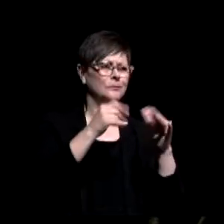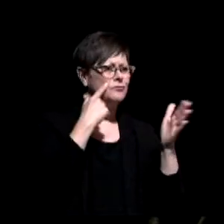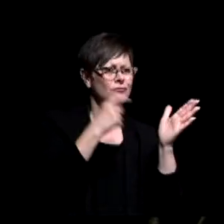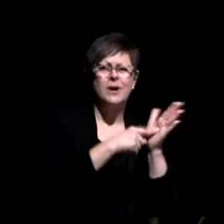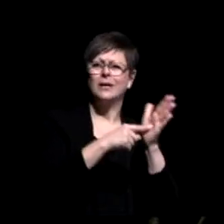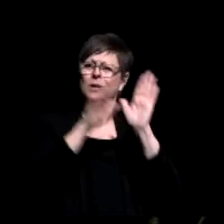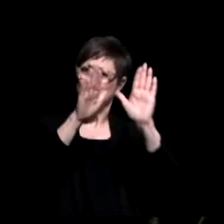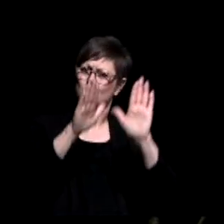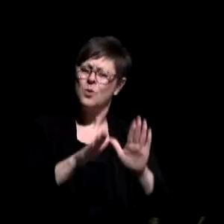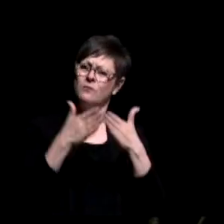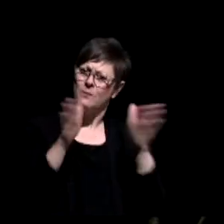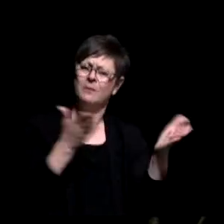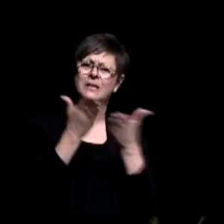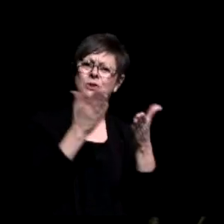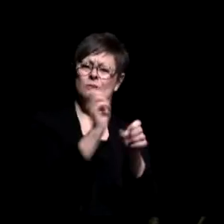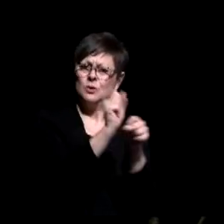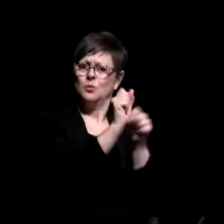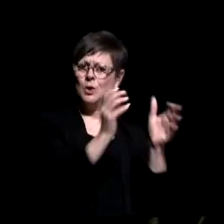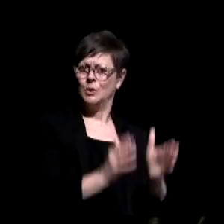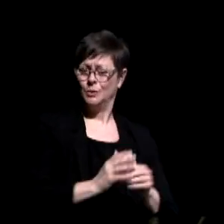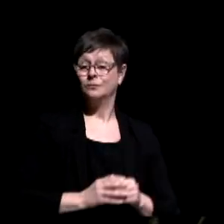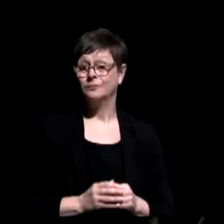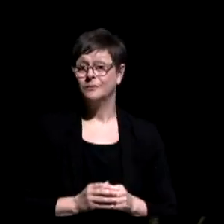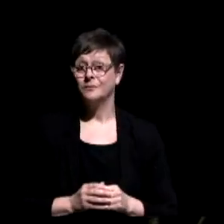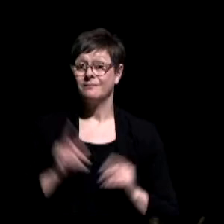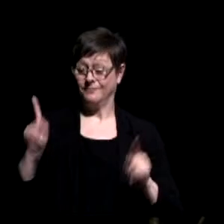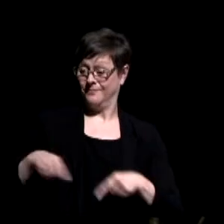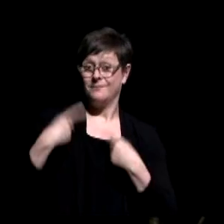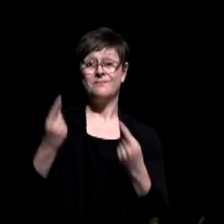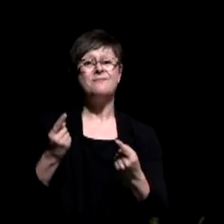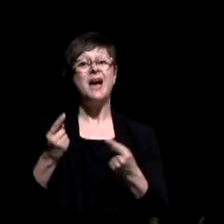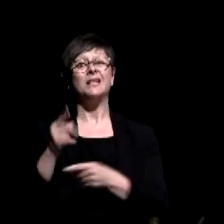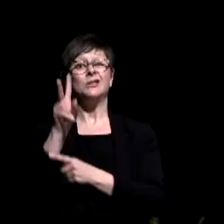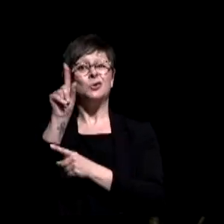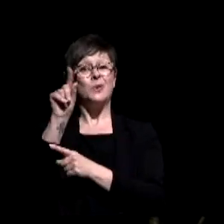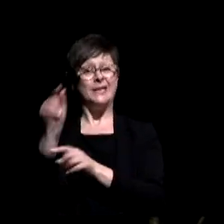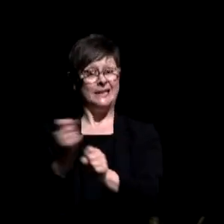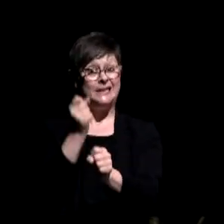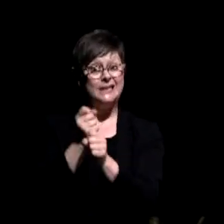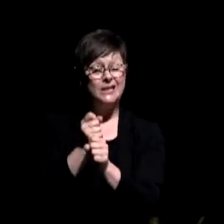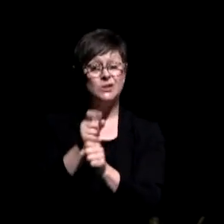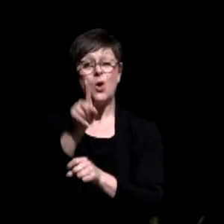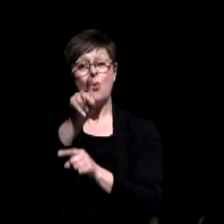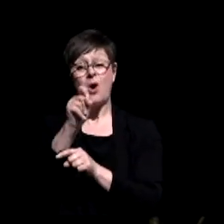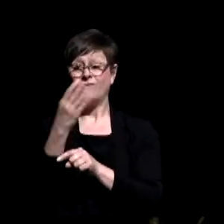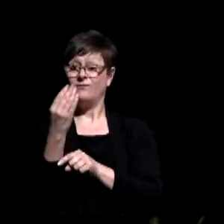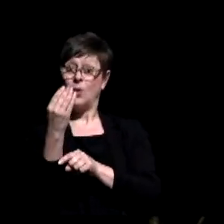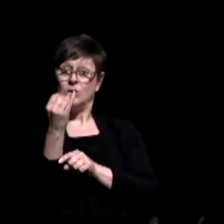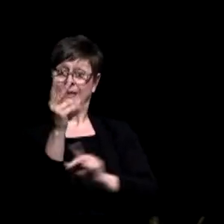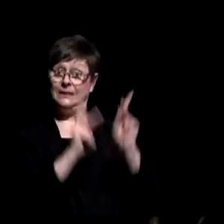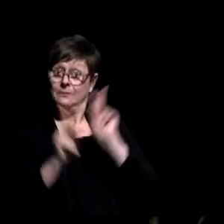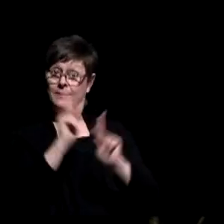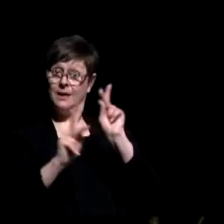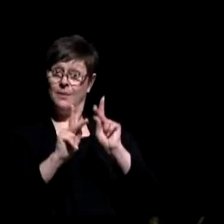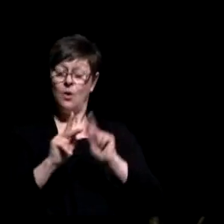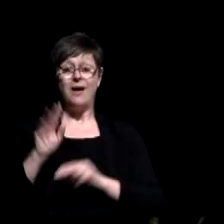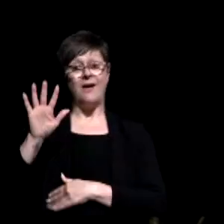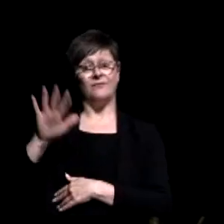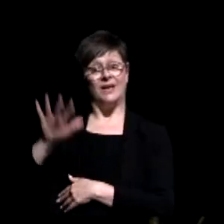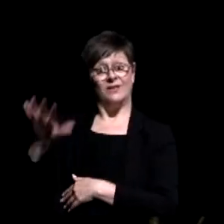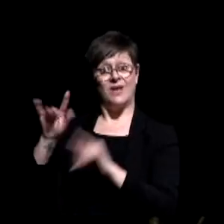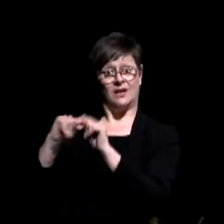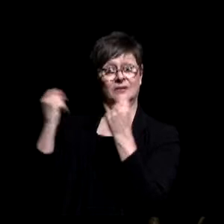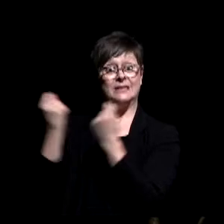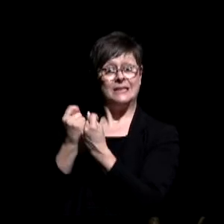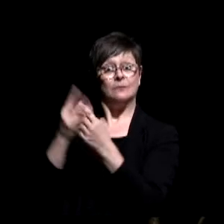today. Over the past 2 decades, only 114 individuals and 55